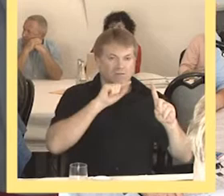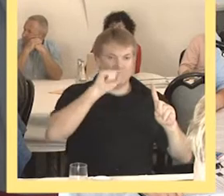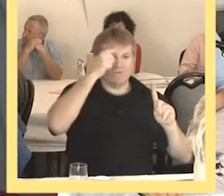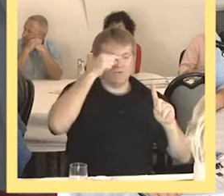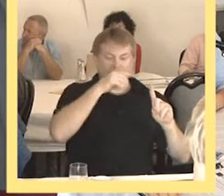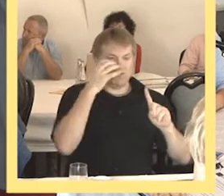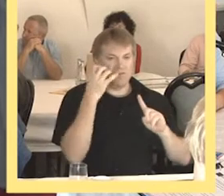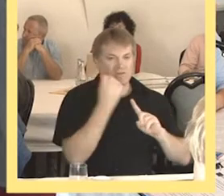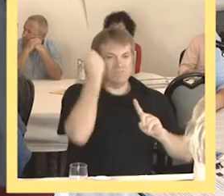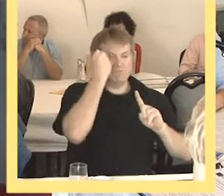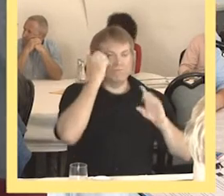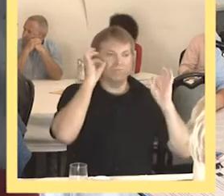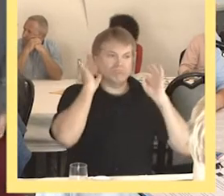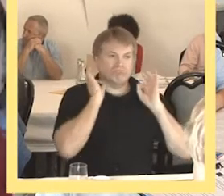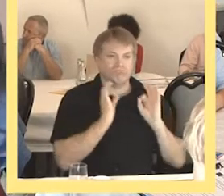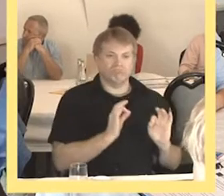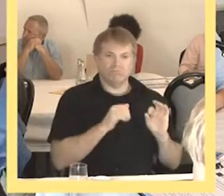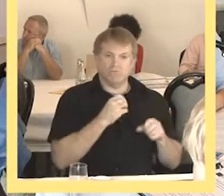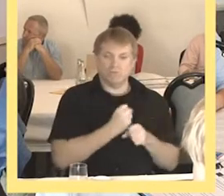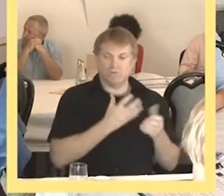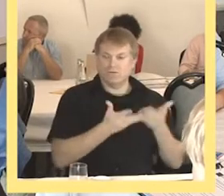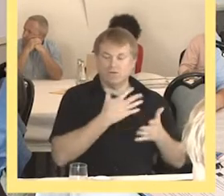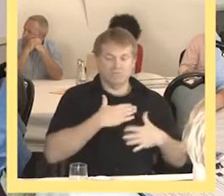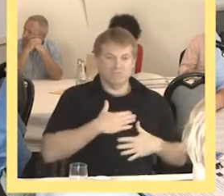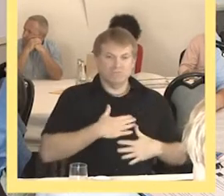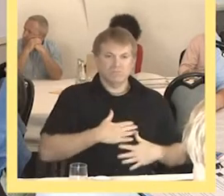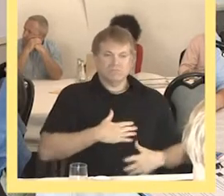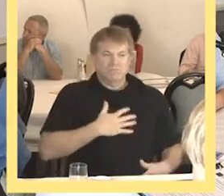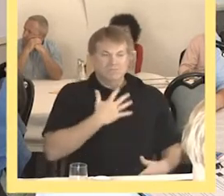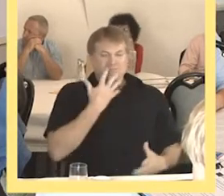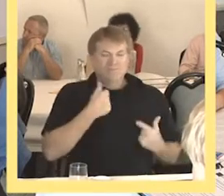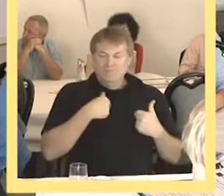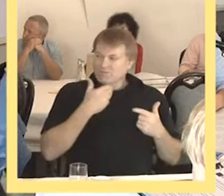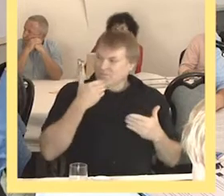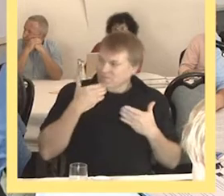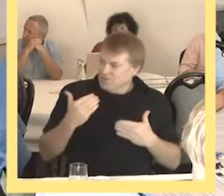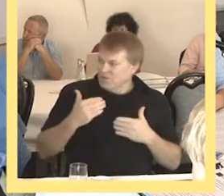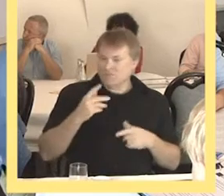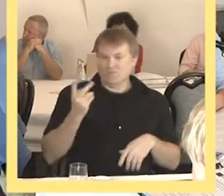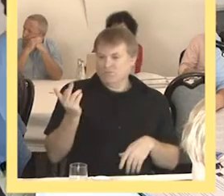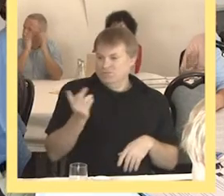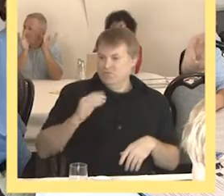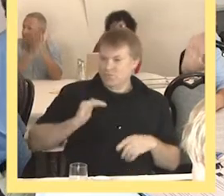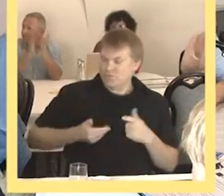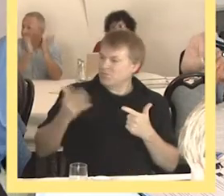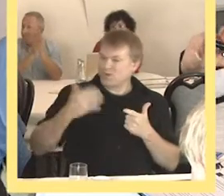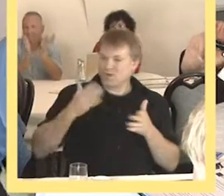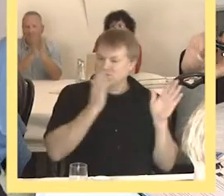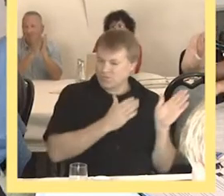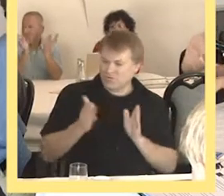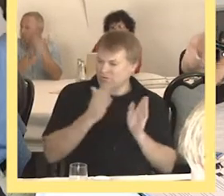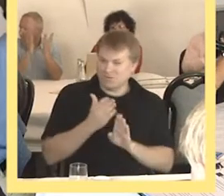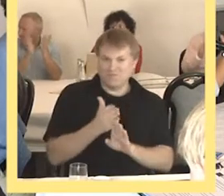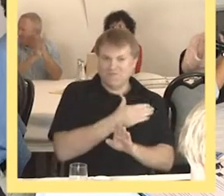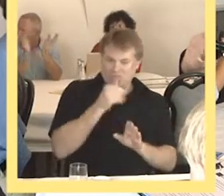much. Special thanks to Simona and Hedvika for organization before. It was lots of fun.